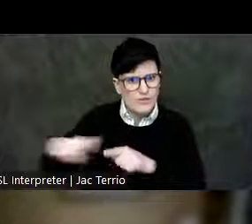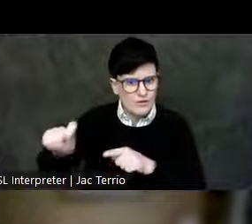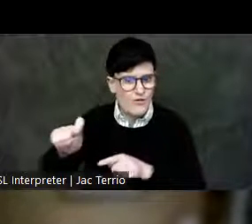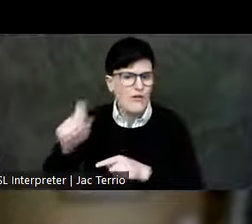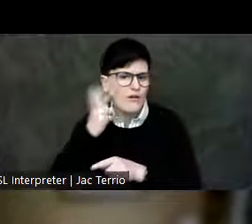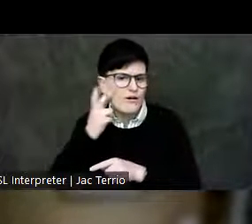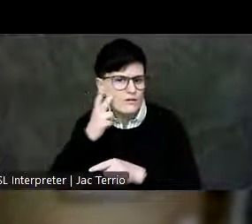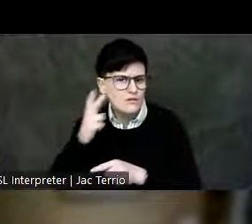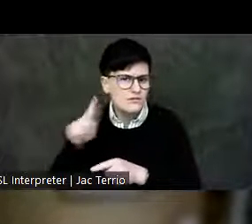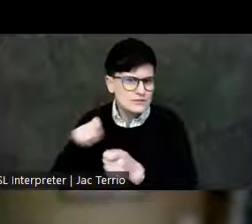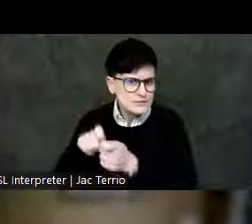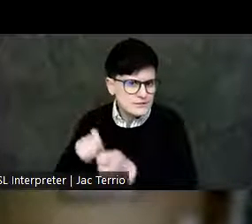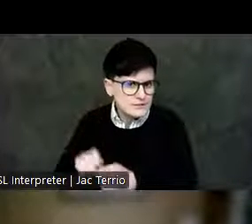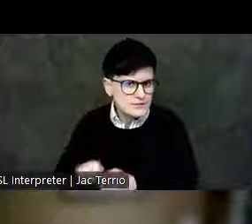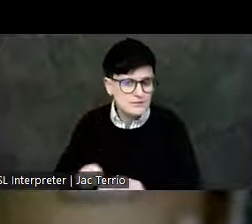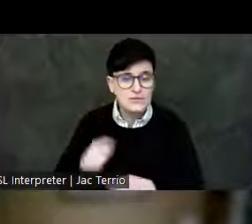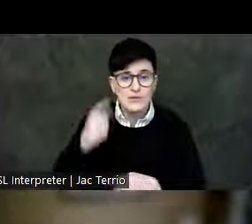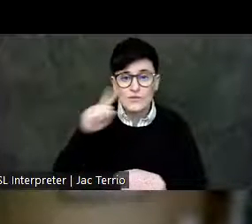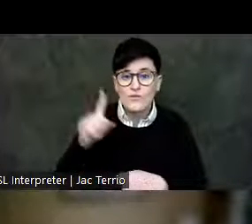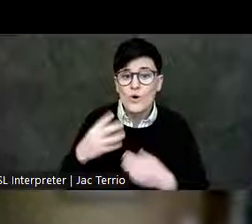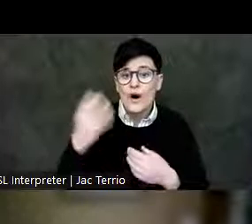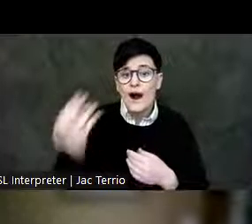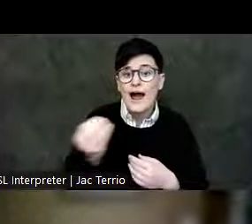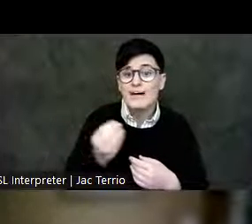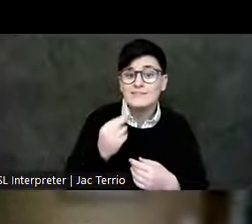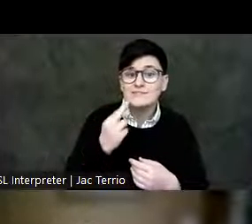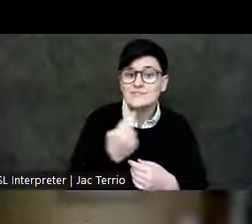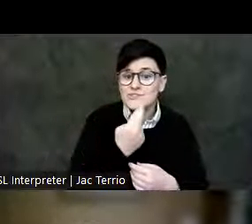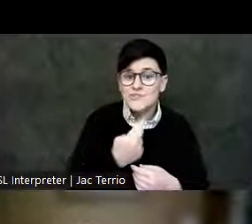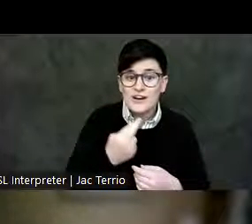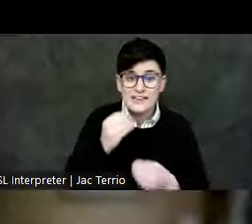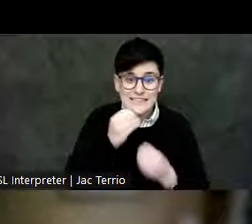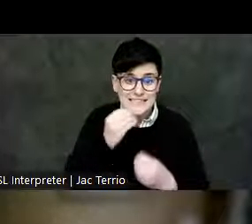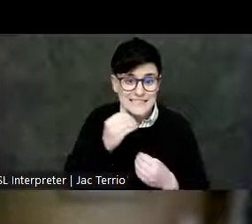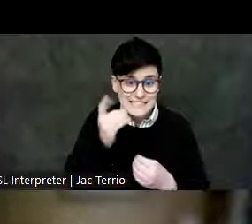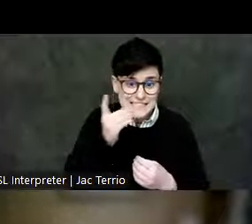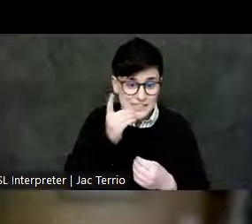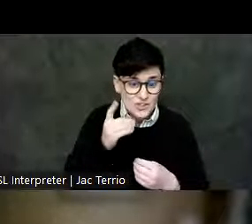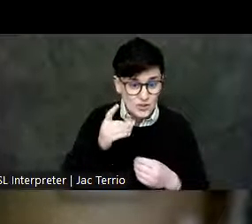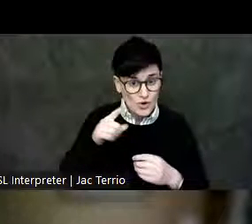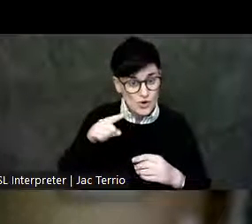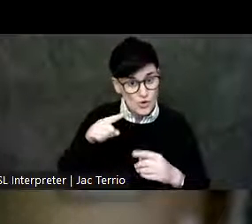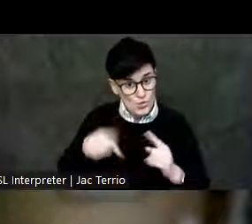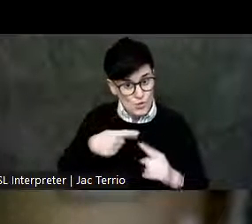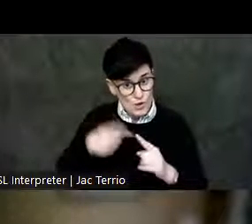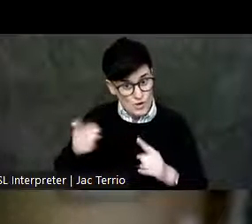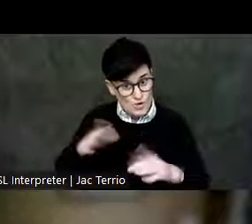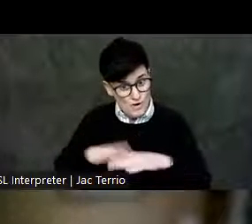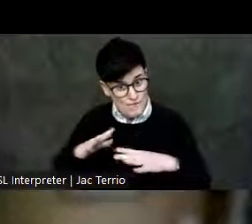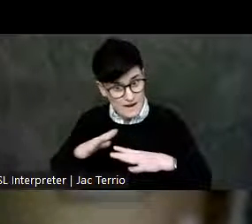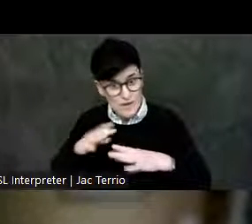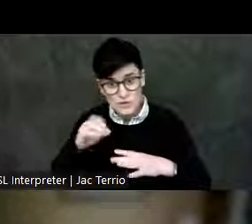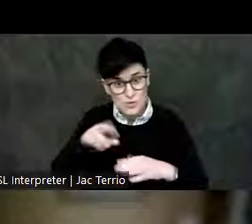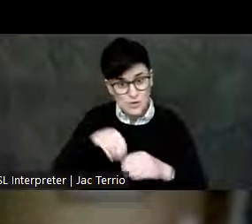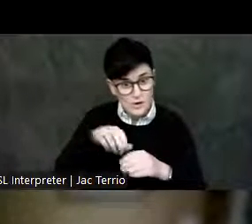And is this just for going out to dinner, like when you go on vacation, or in your area that you live? Well, I